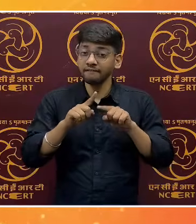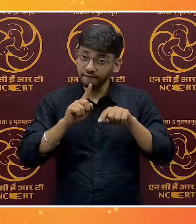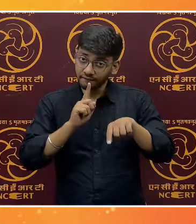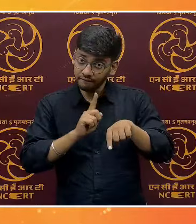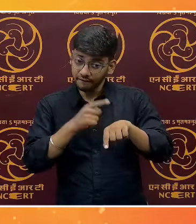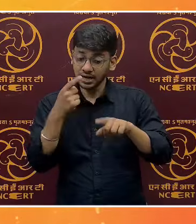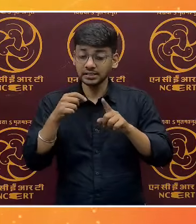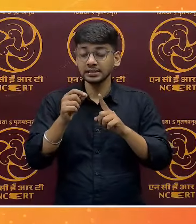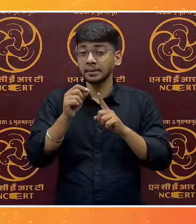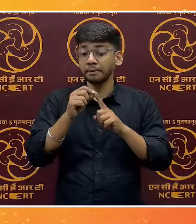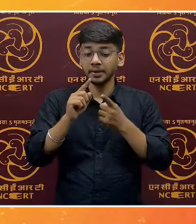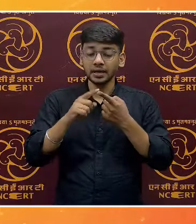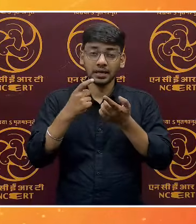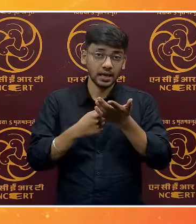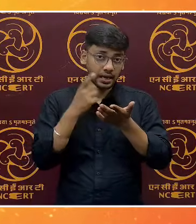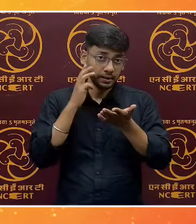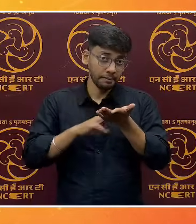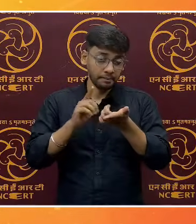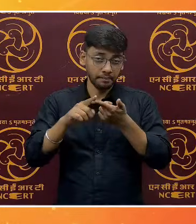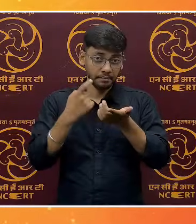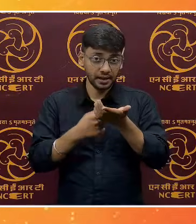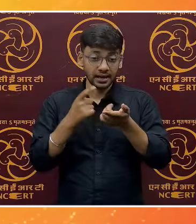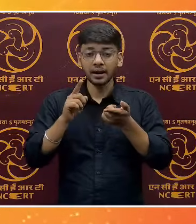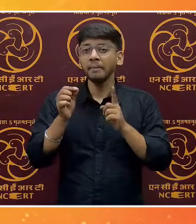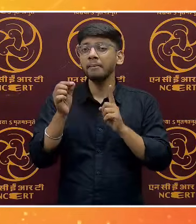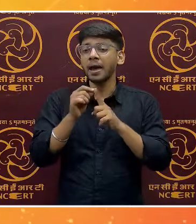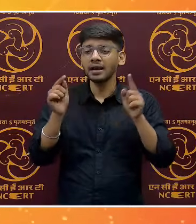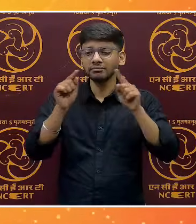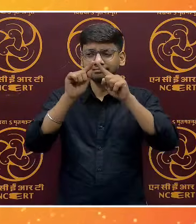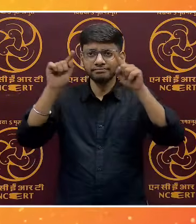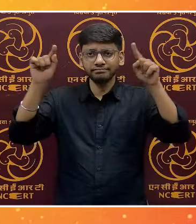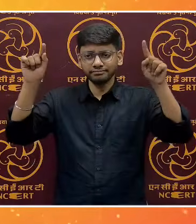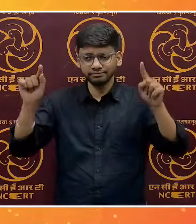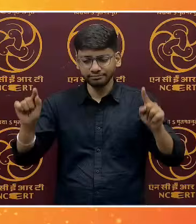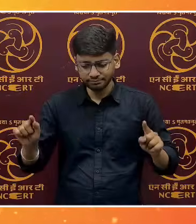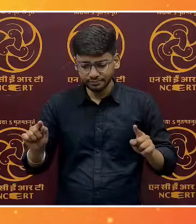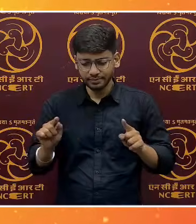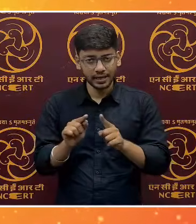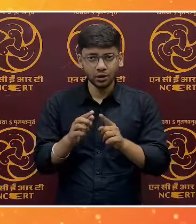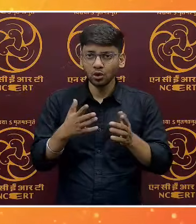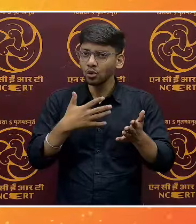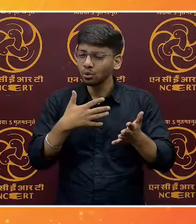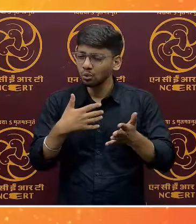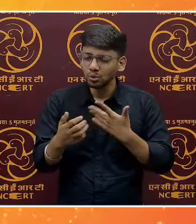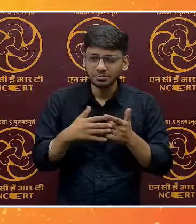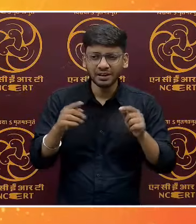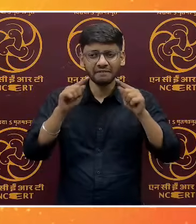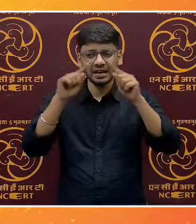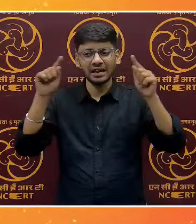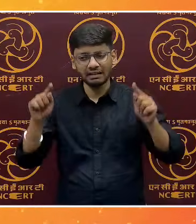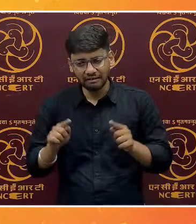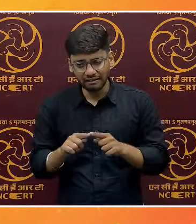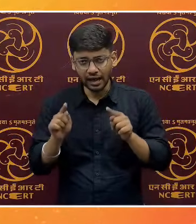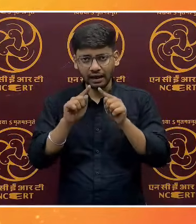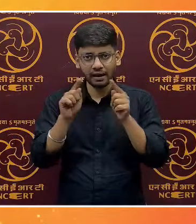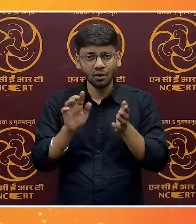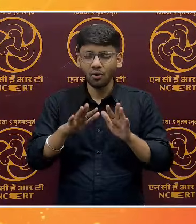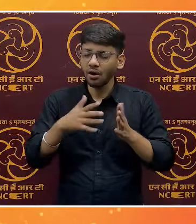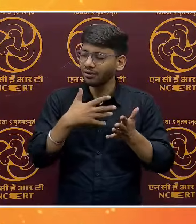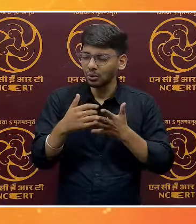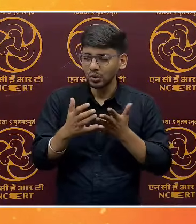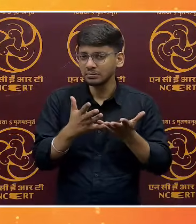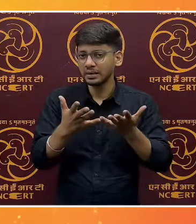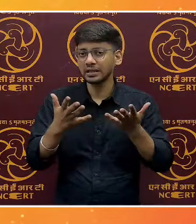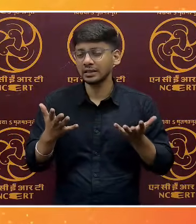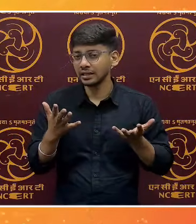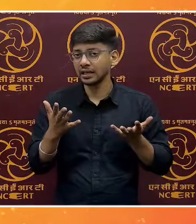figure, any closed shape, and what is the boundary of that is known as perimeter. So let's suppose we have this perimeter,